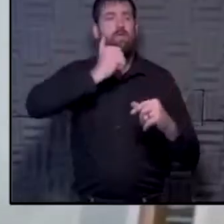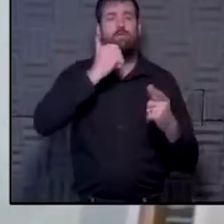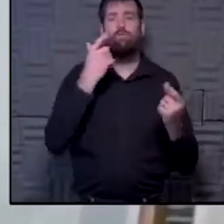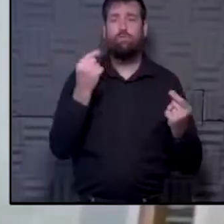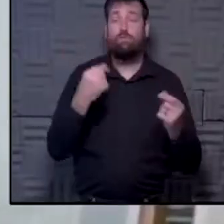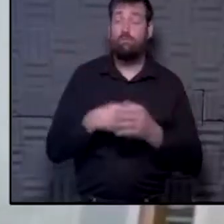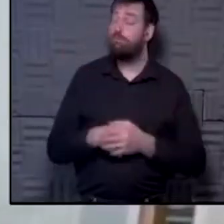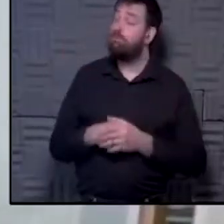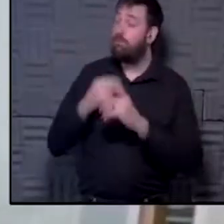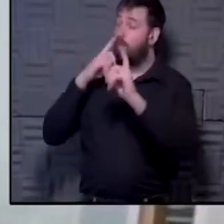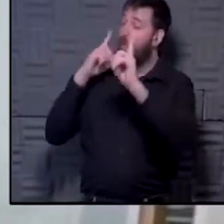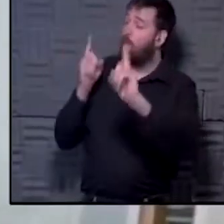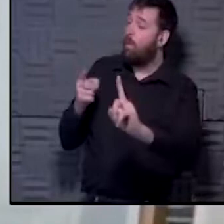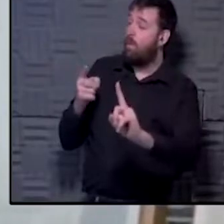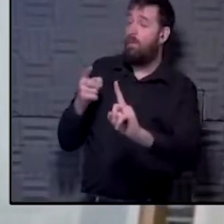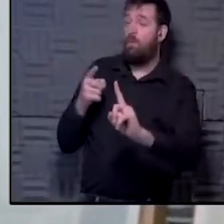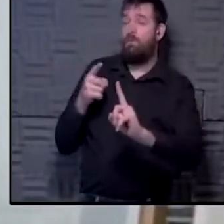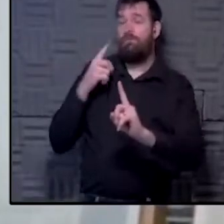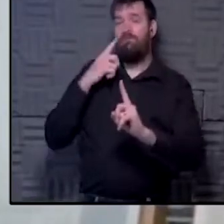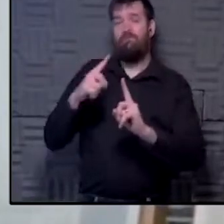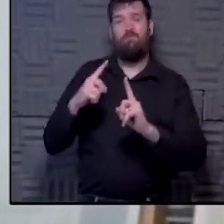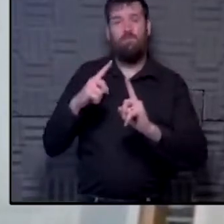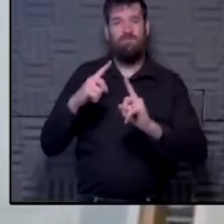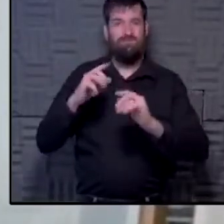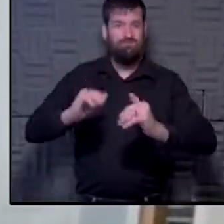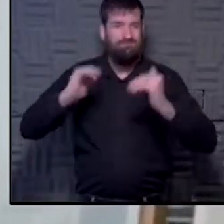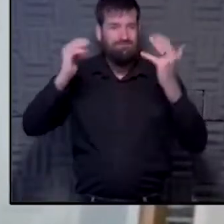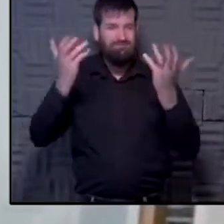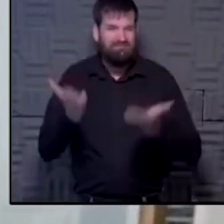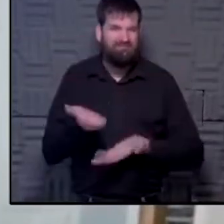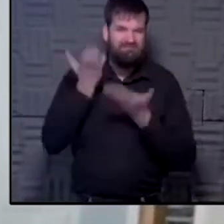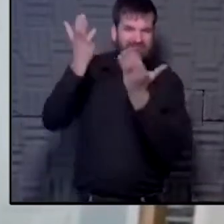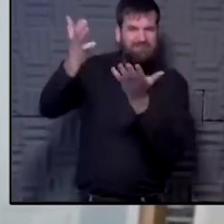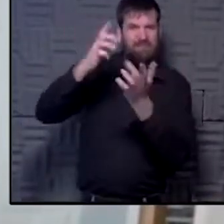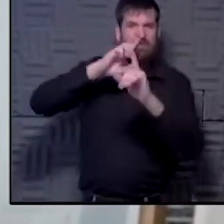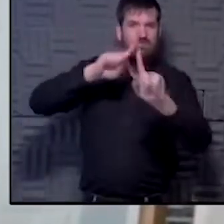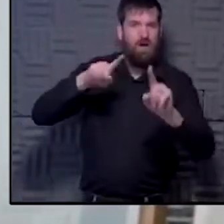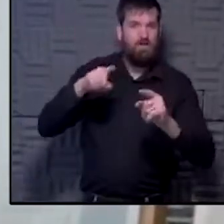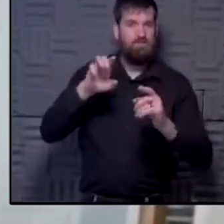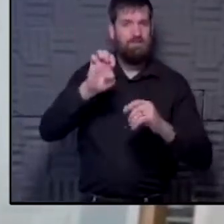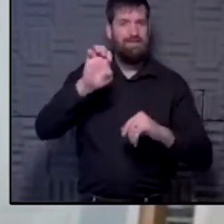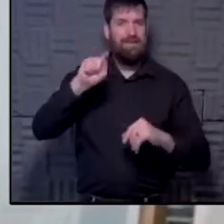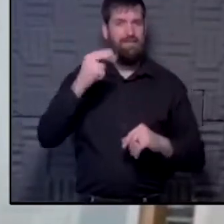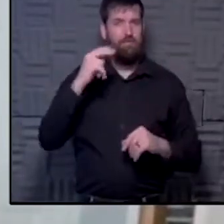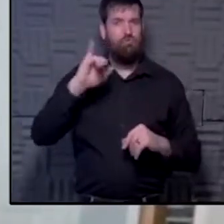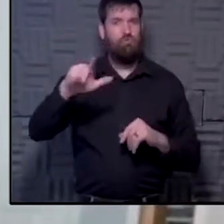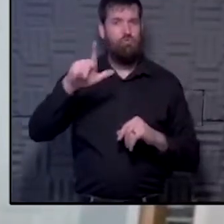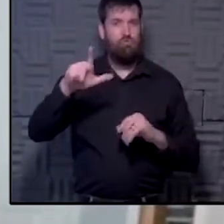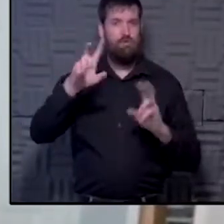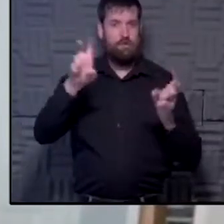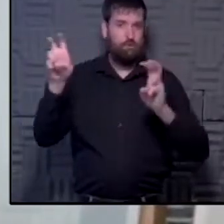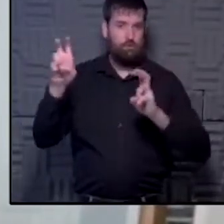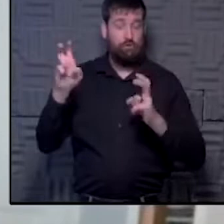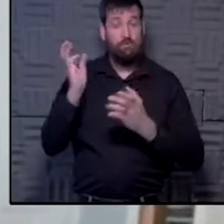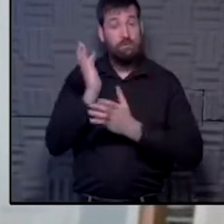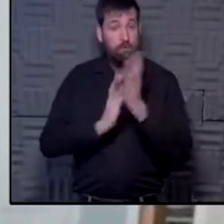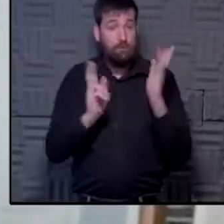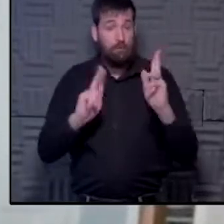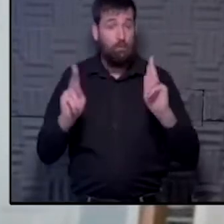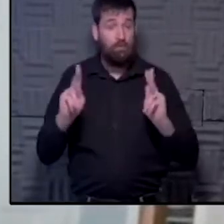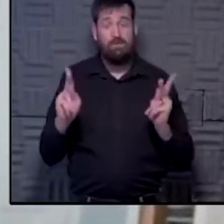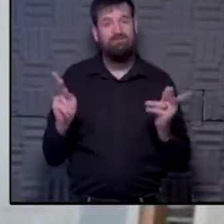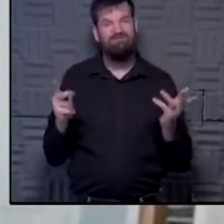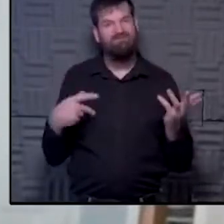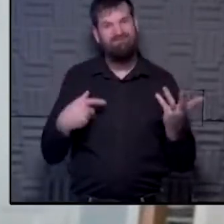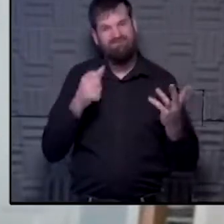the mission is to raise and respond to ethical issues in health and healthcare, and for some people that may not be very